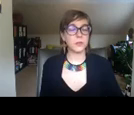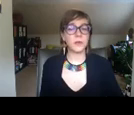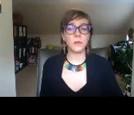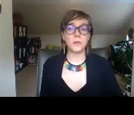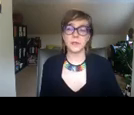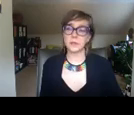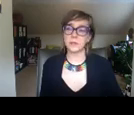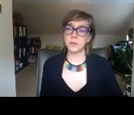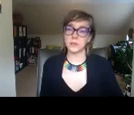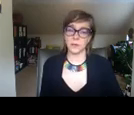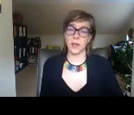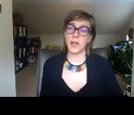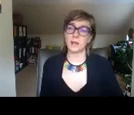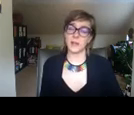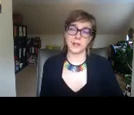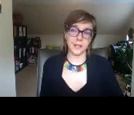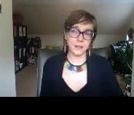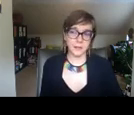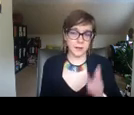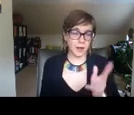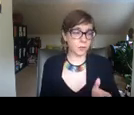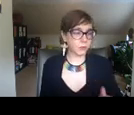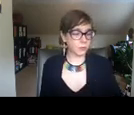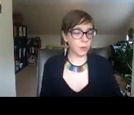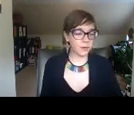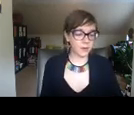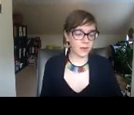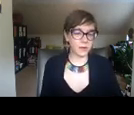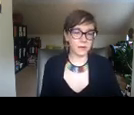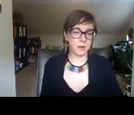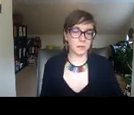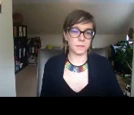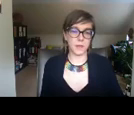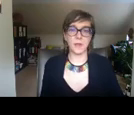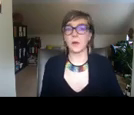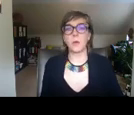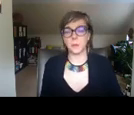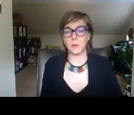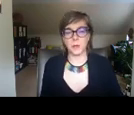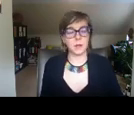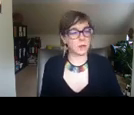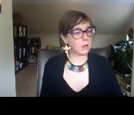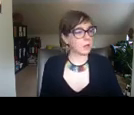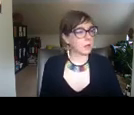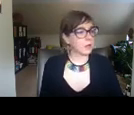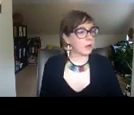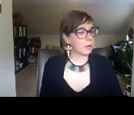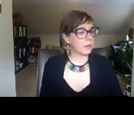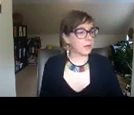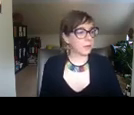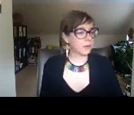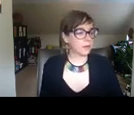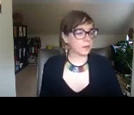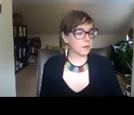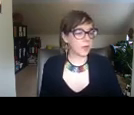So it was very moving to do this survey, and like I said, I will do more with it, and then that'll all be public